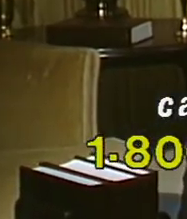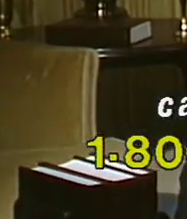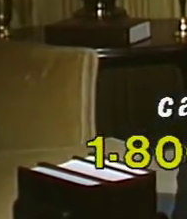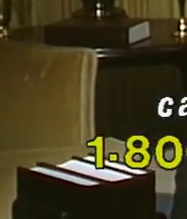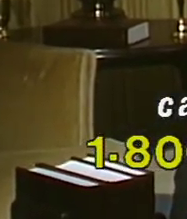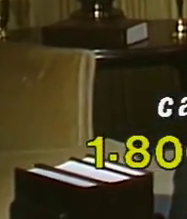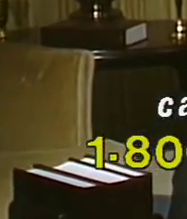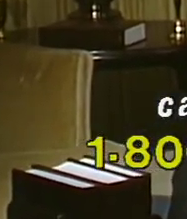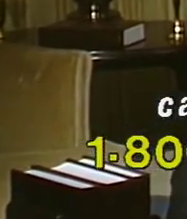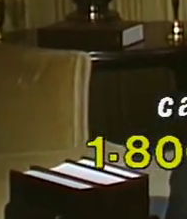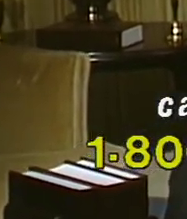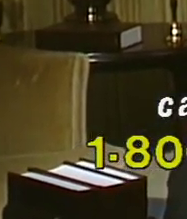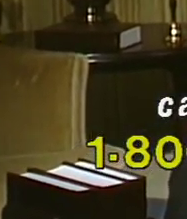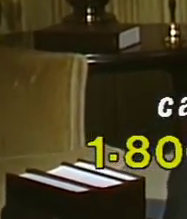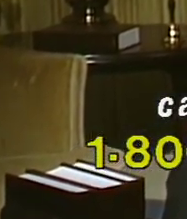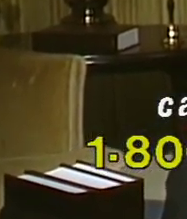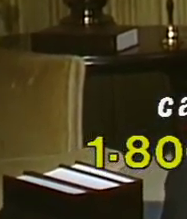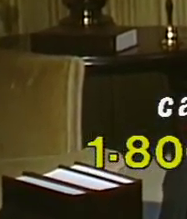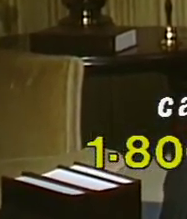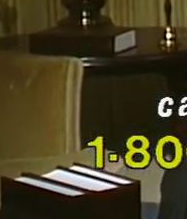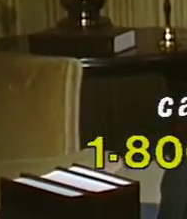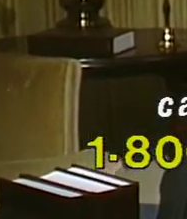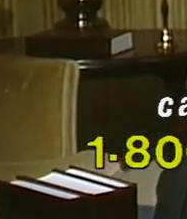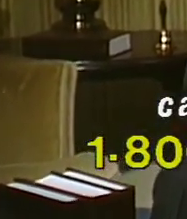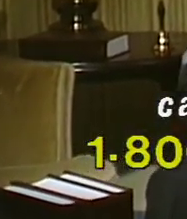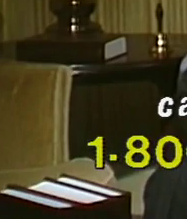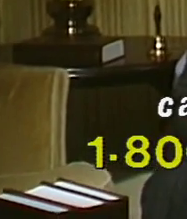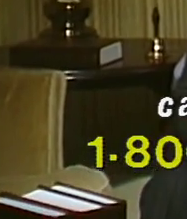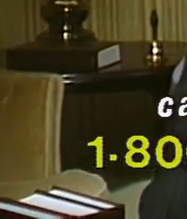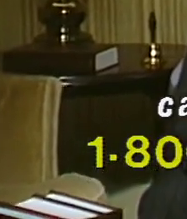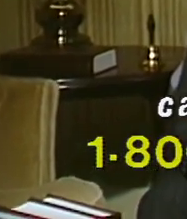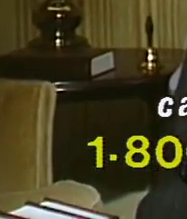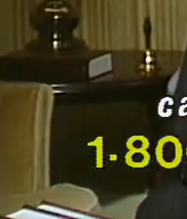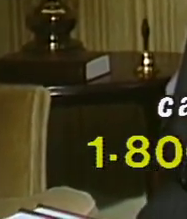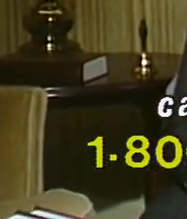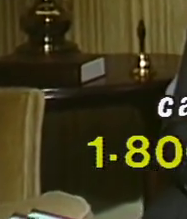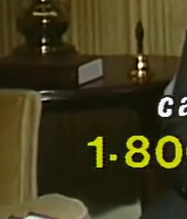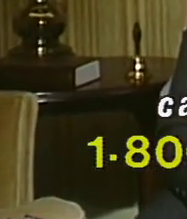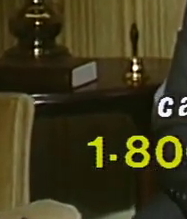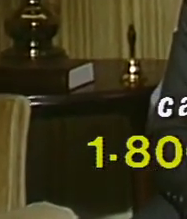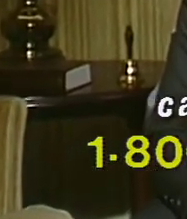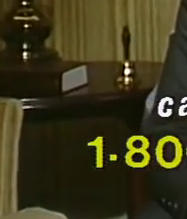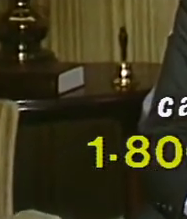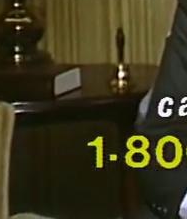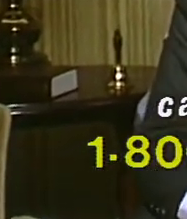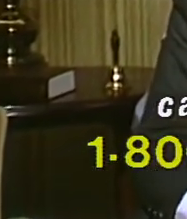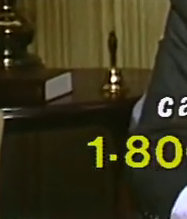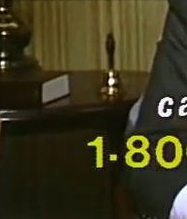to call now. I need you as a faith partner on the team immediately. Please dial